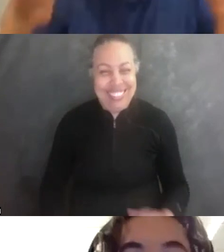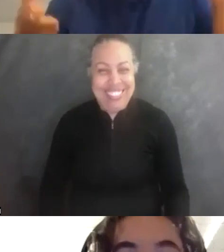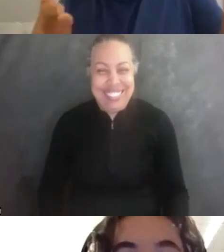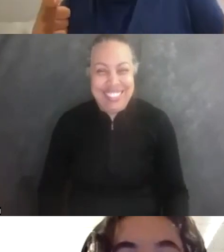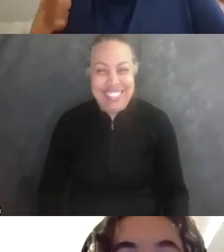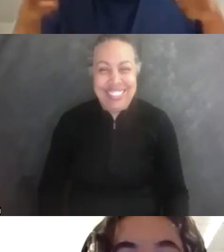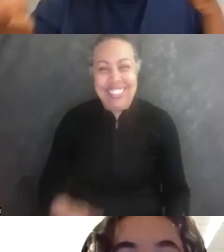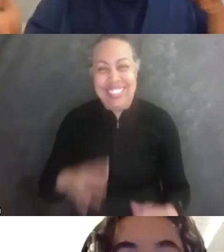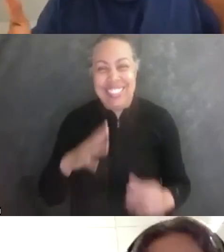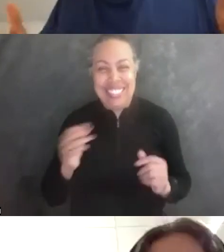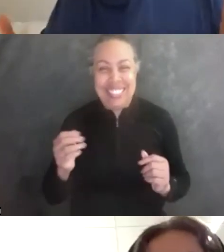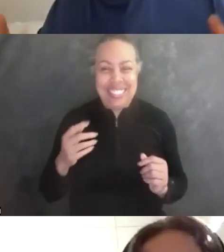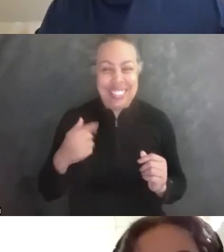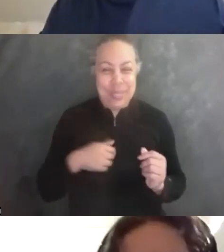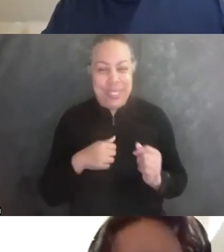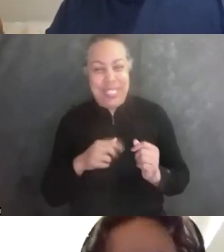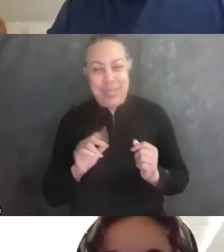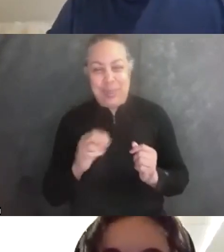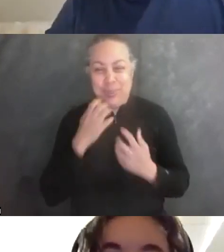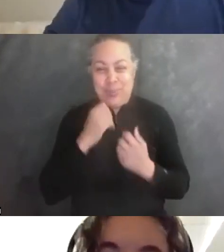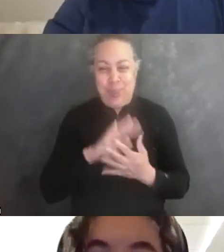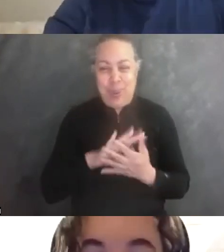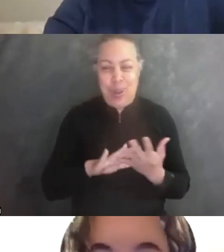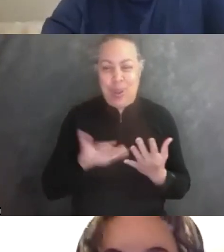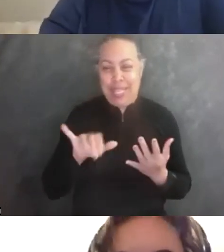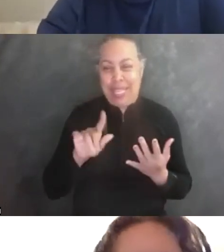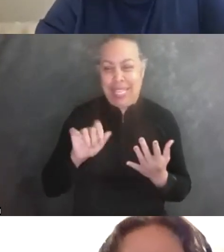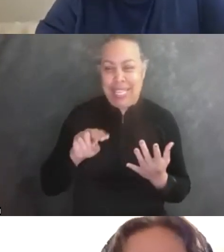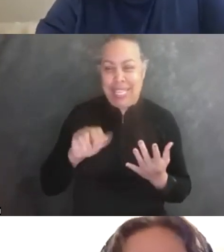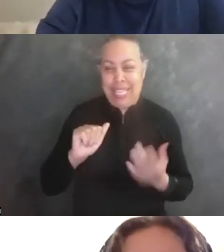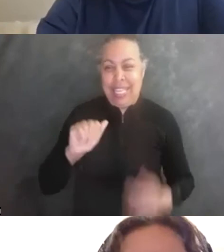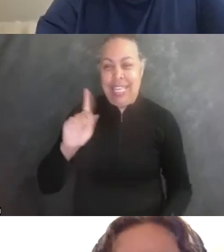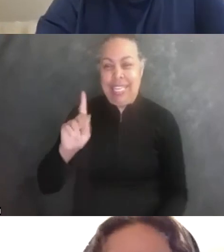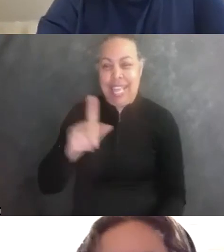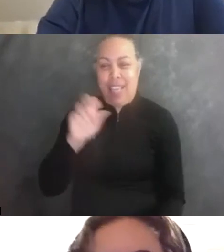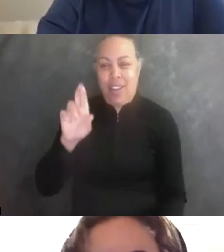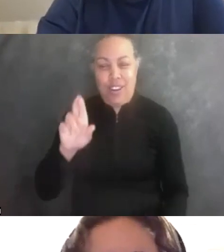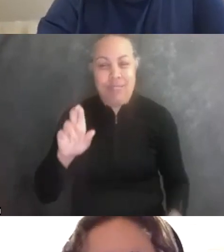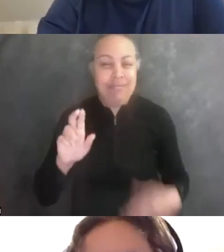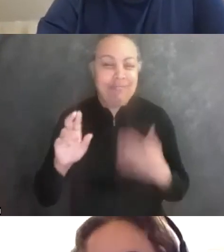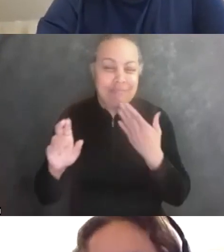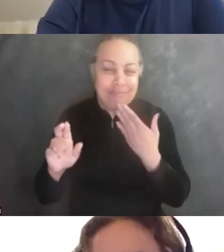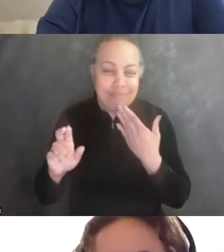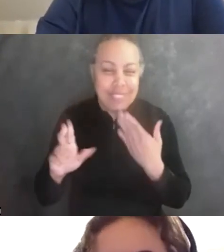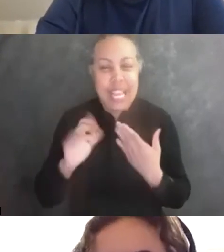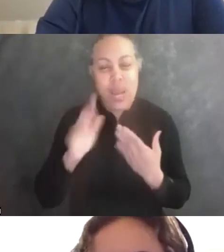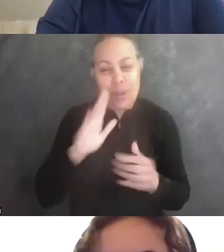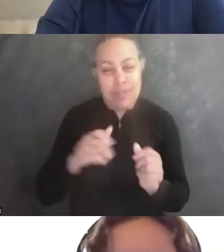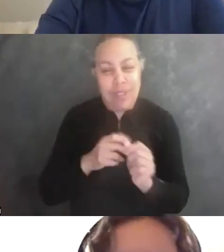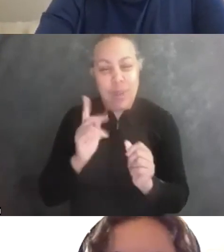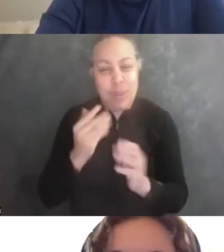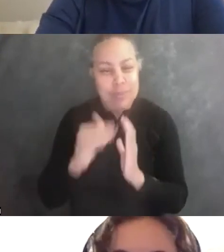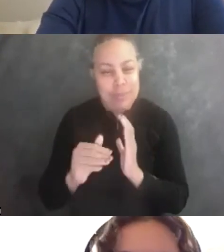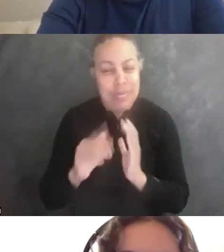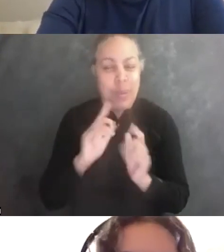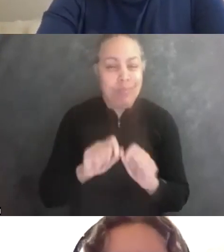And Angelique. Thank you, Kahlil. We will follow up over email with a survey